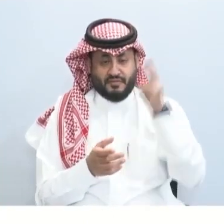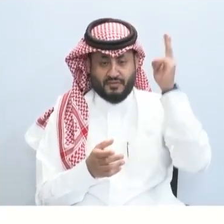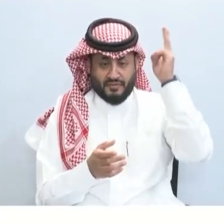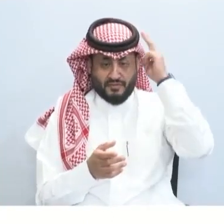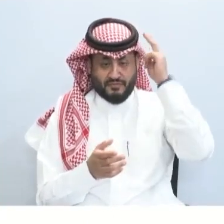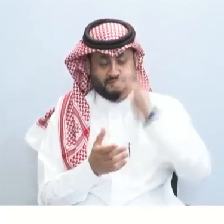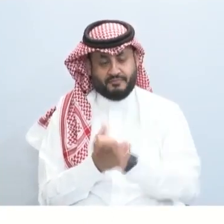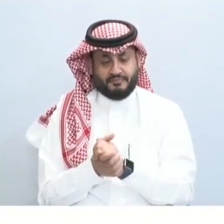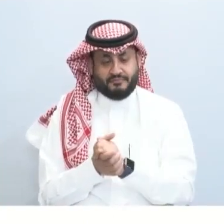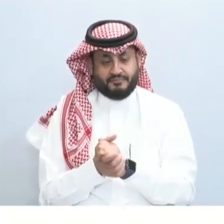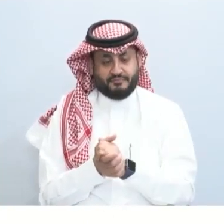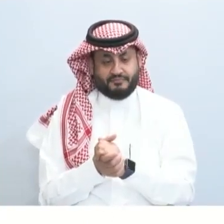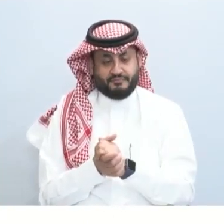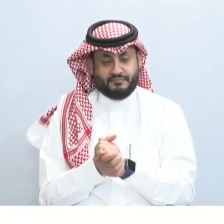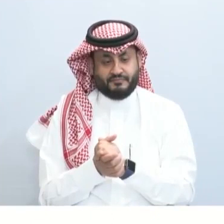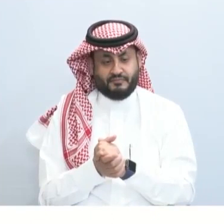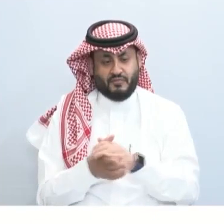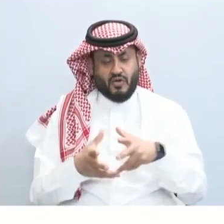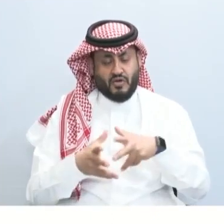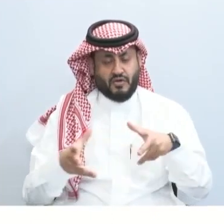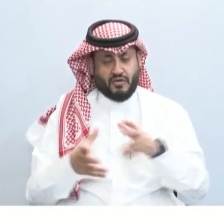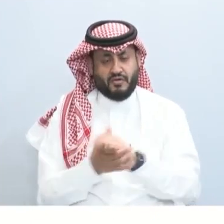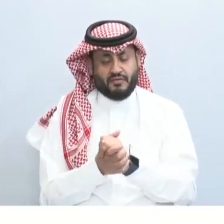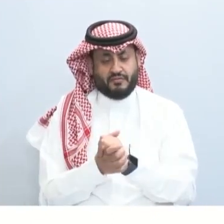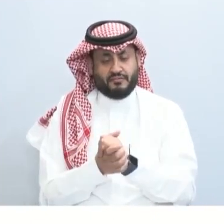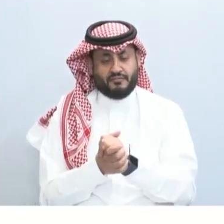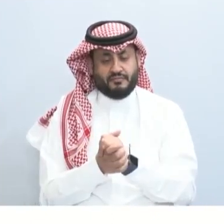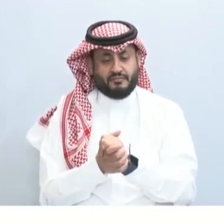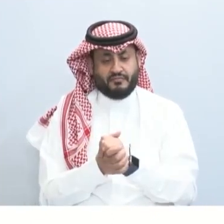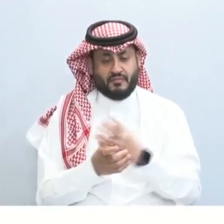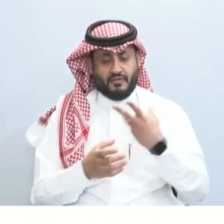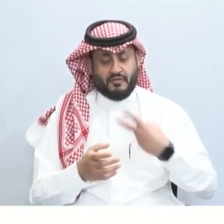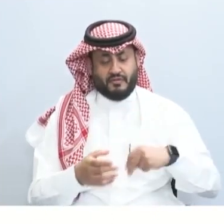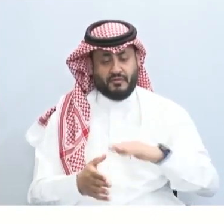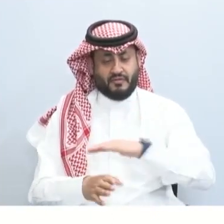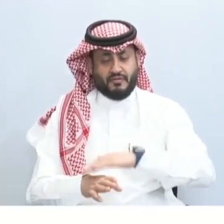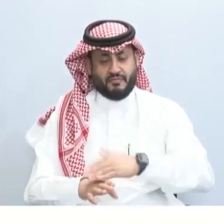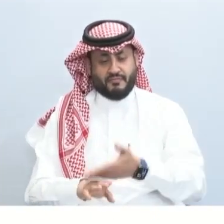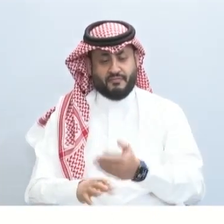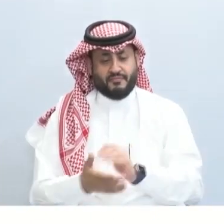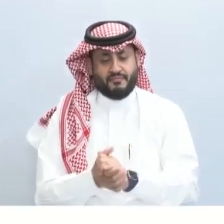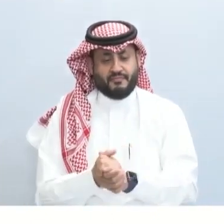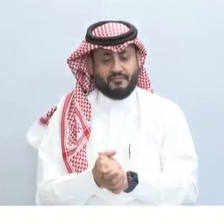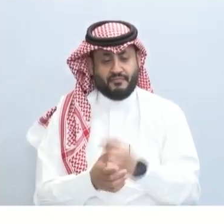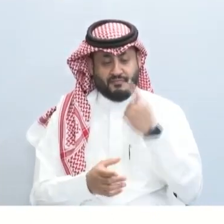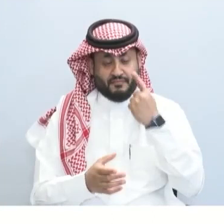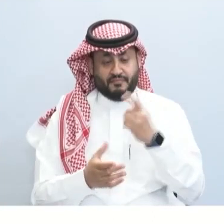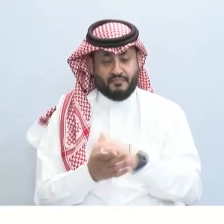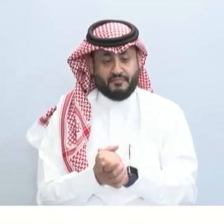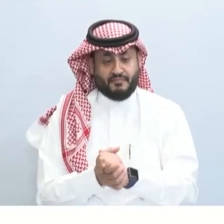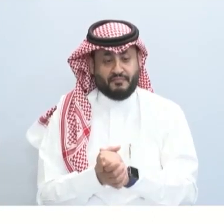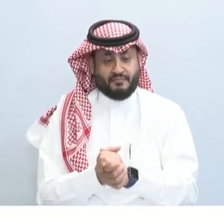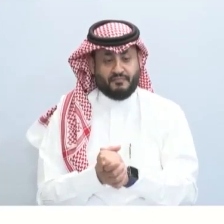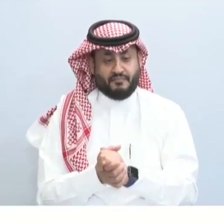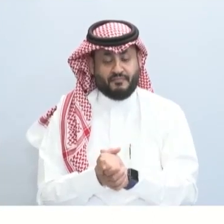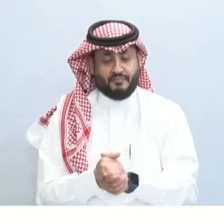of Saudi Arabia, a great and blessed land. So here we mean by the